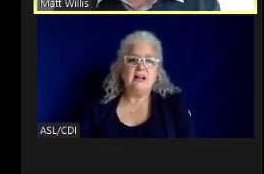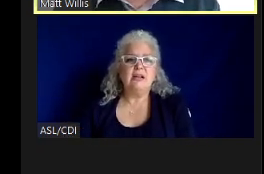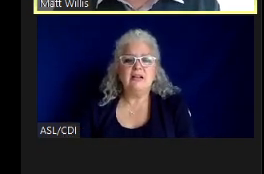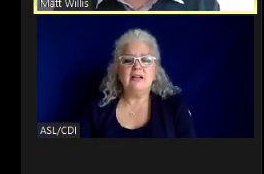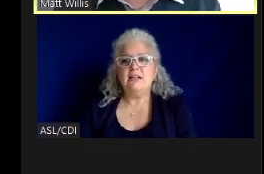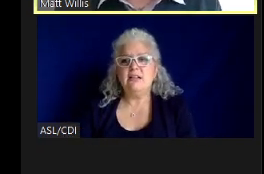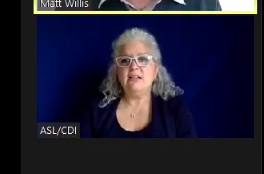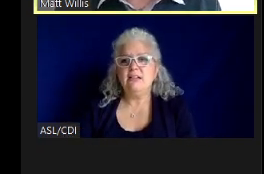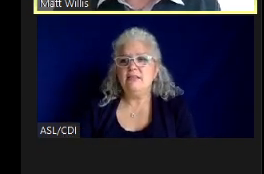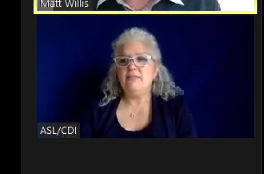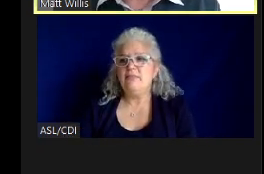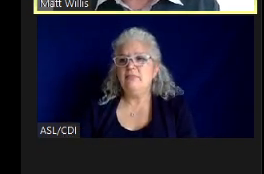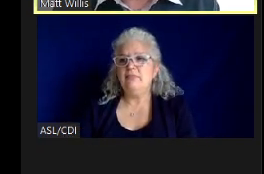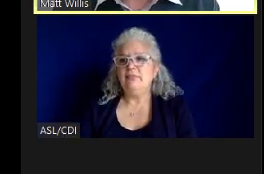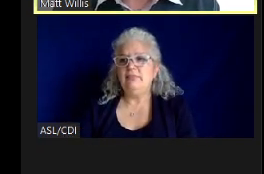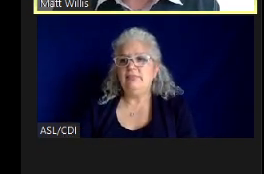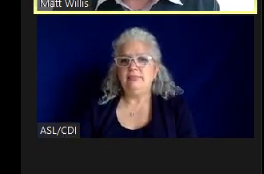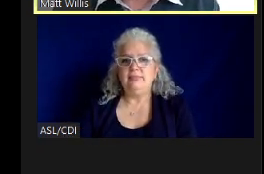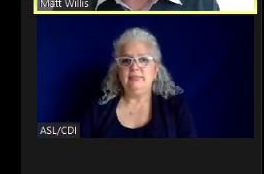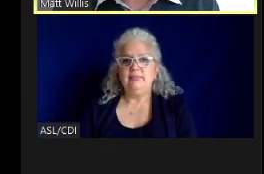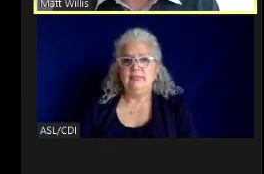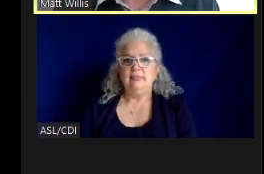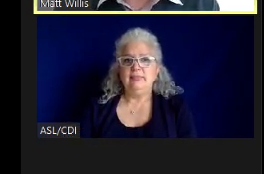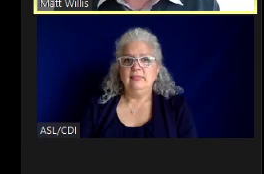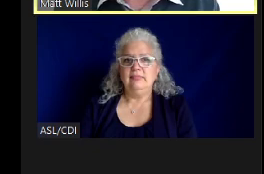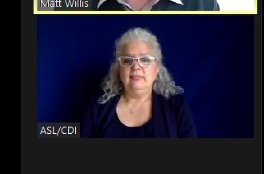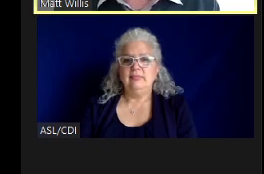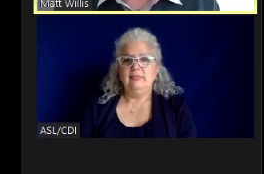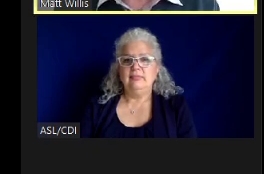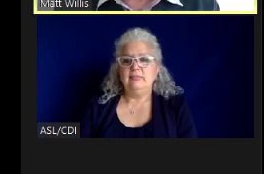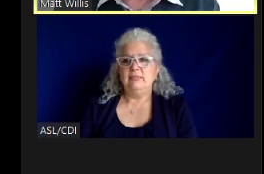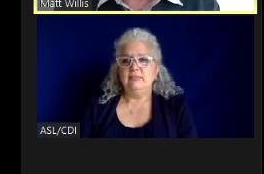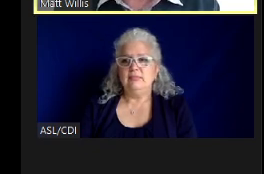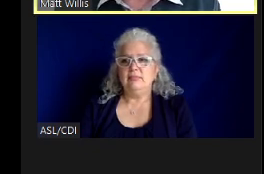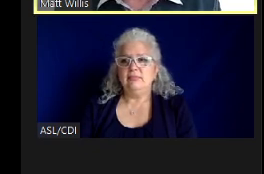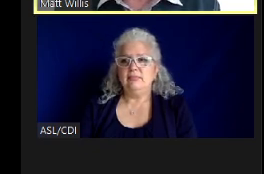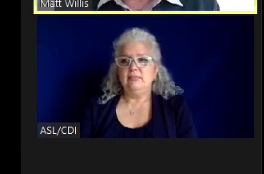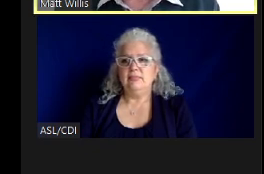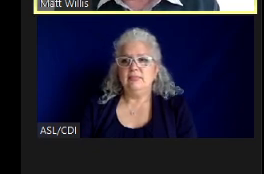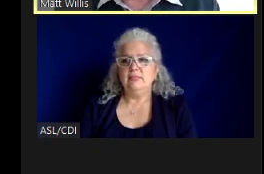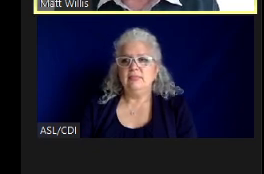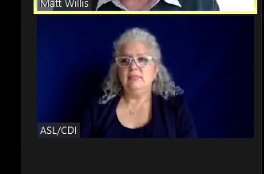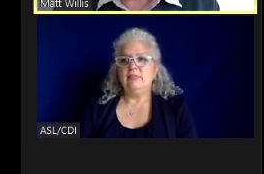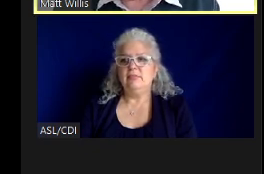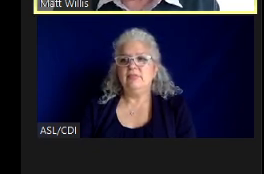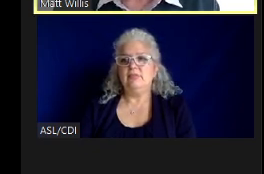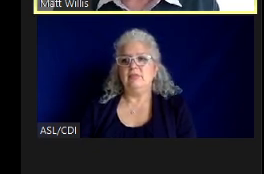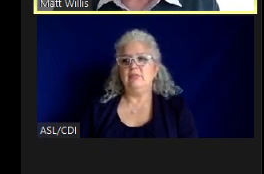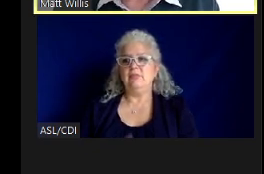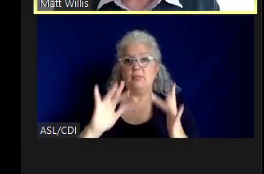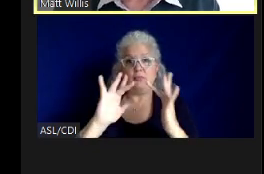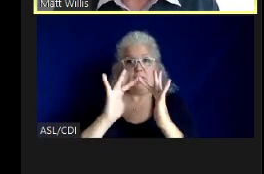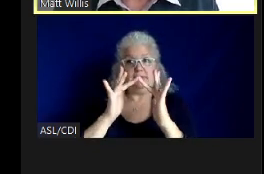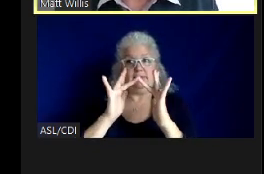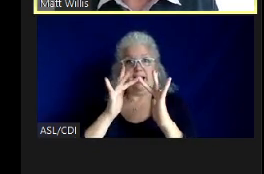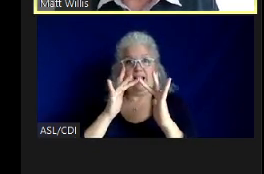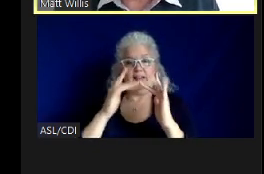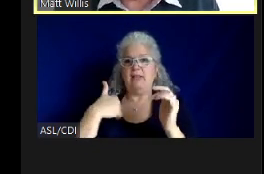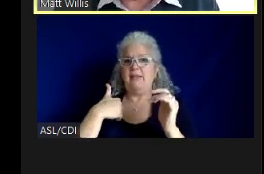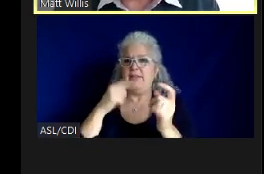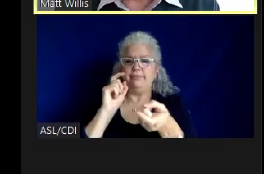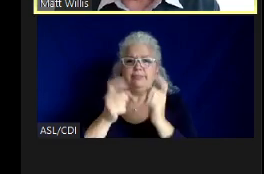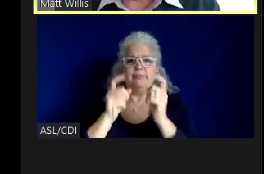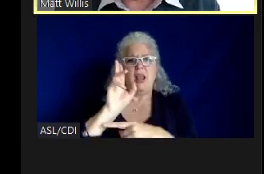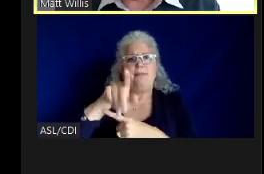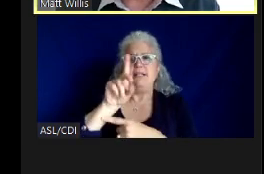I just want to call your attention to our website updates. Many of our community members have been interested in following our